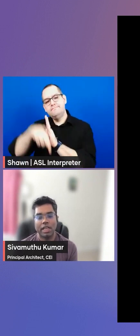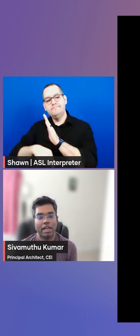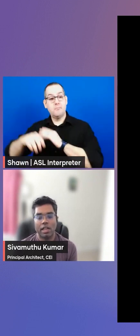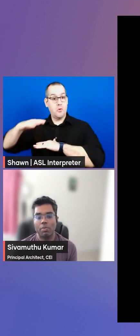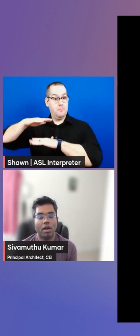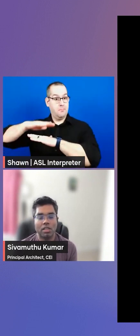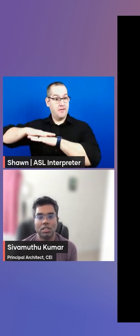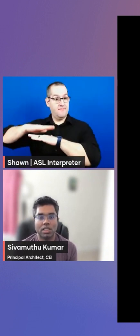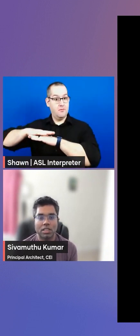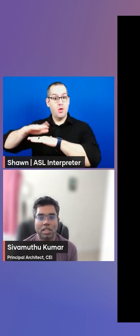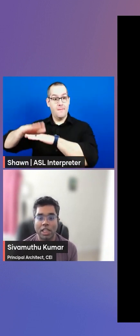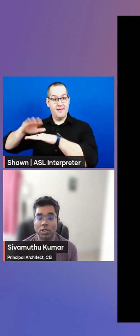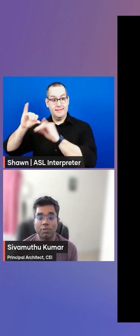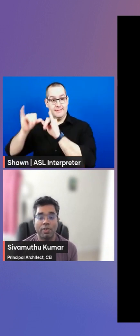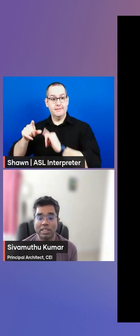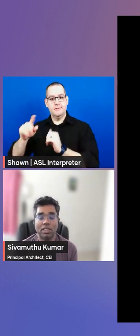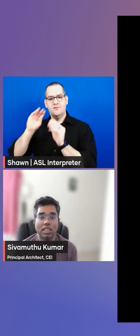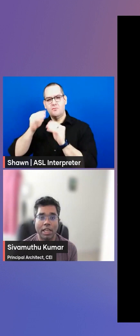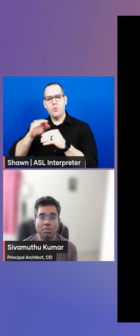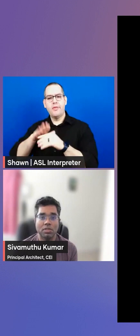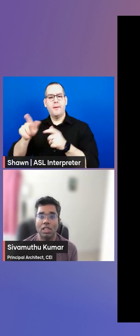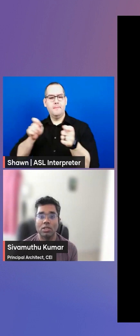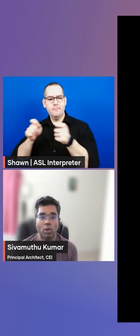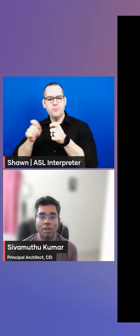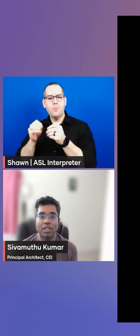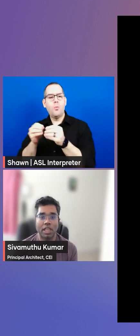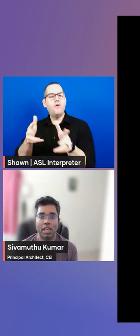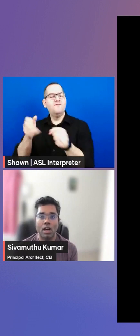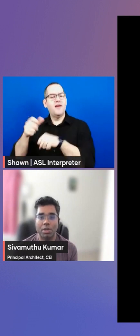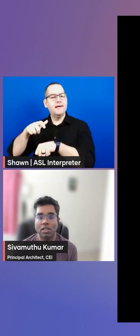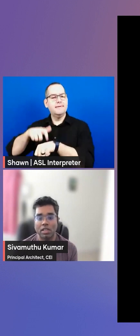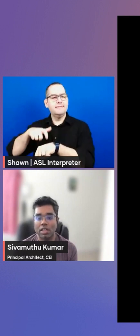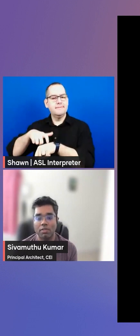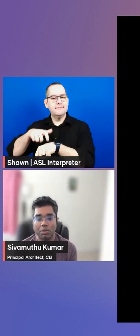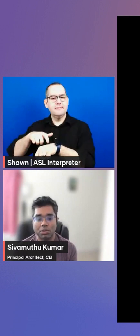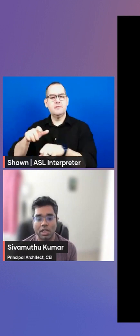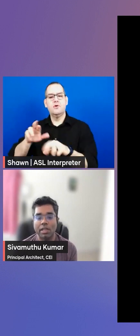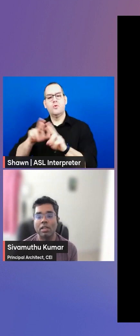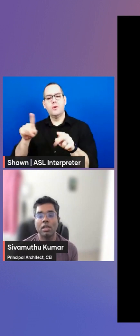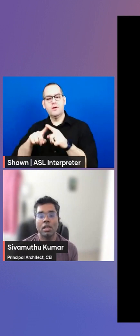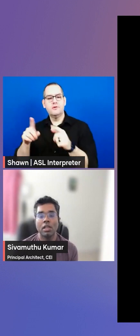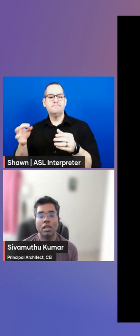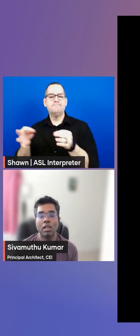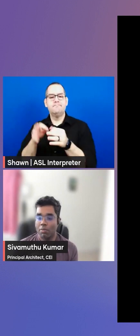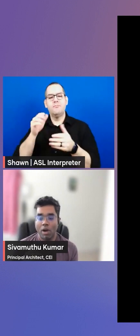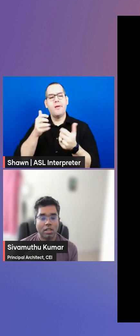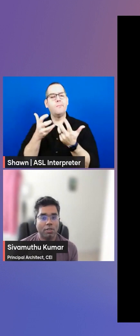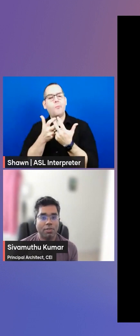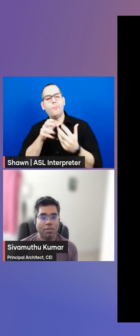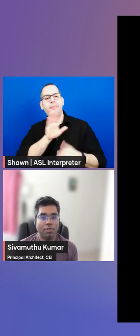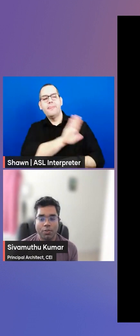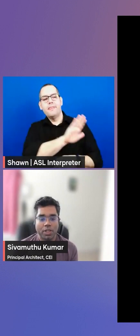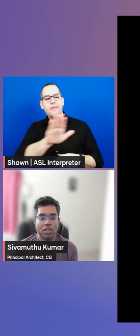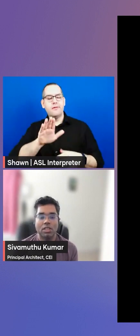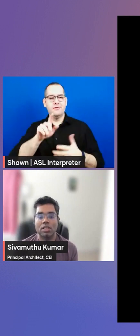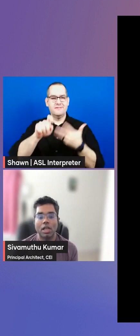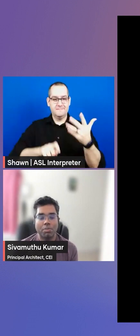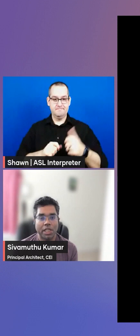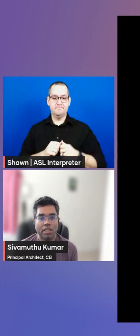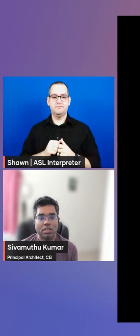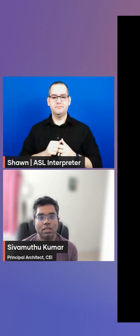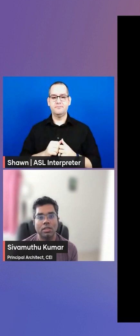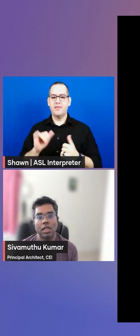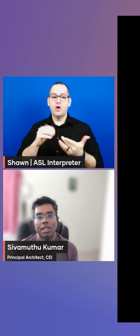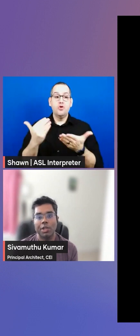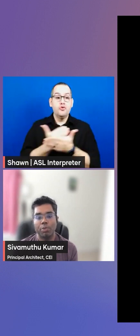platform engineering can help organization achieve faster time. That is one of the key component in DevOps, right? Like market for the new features